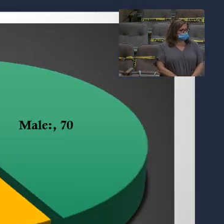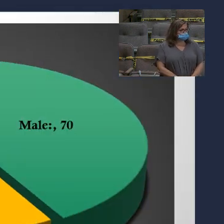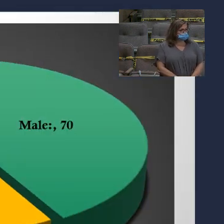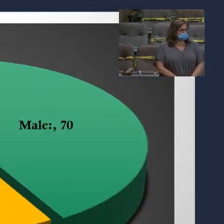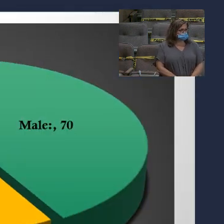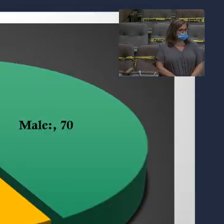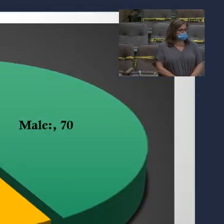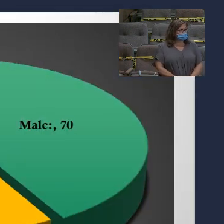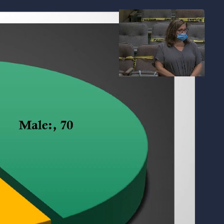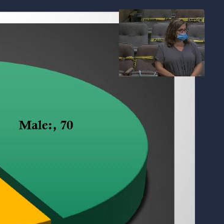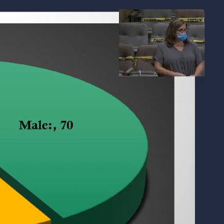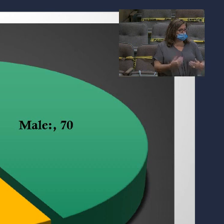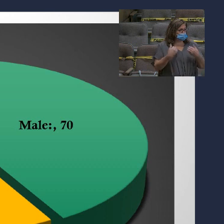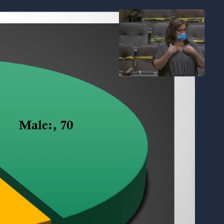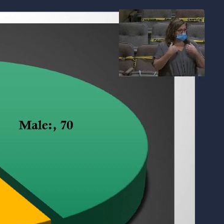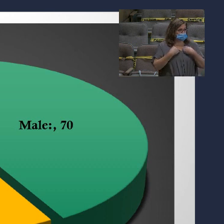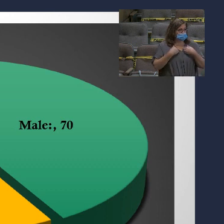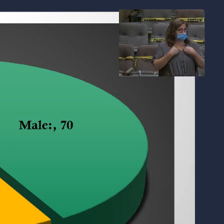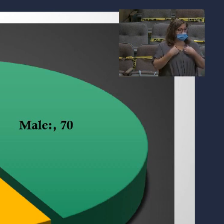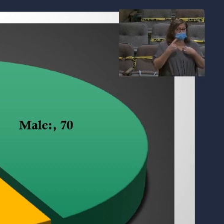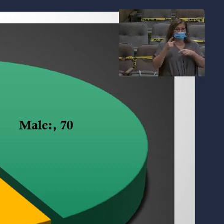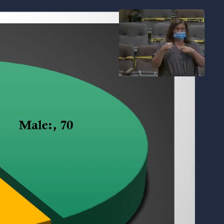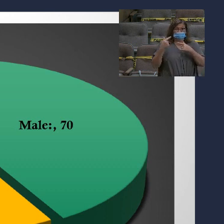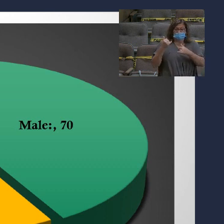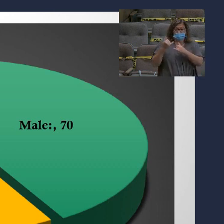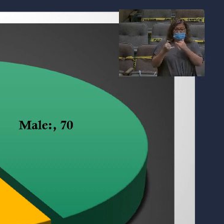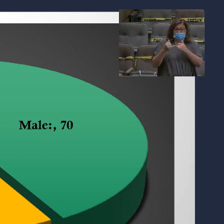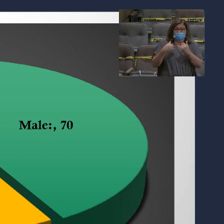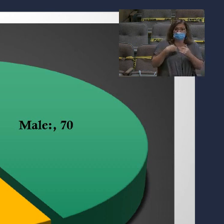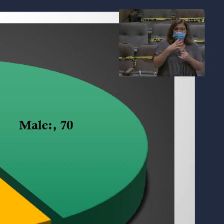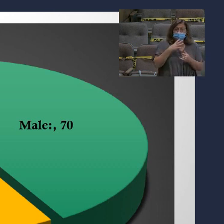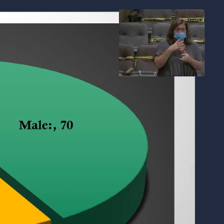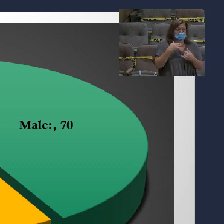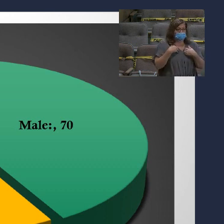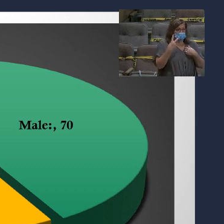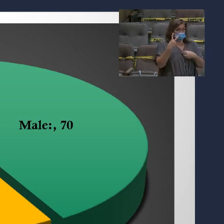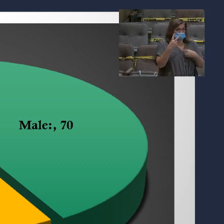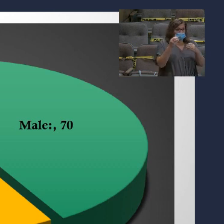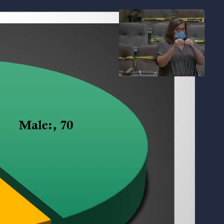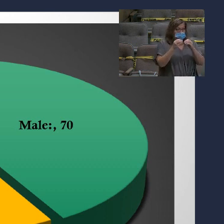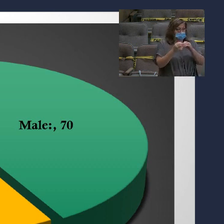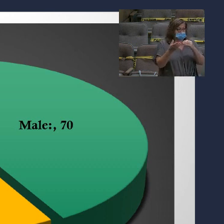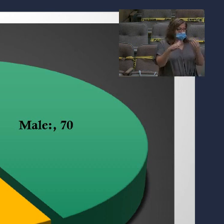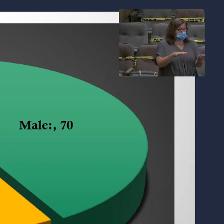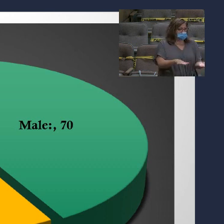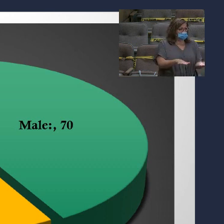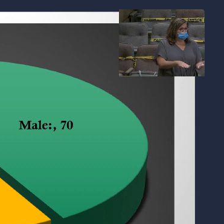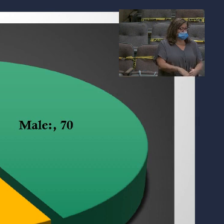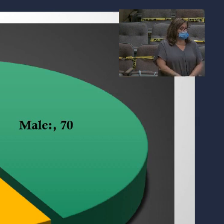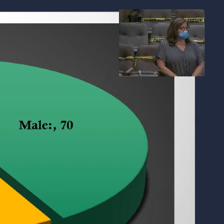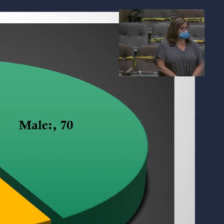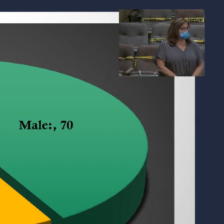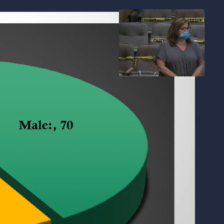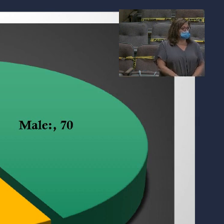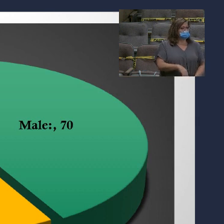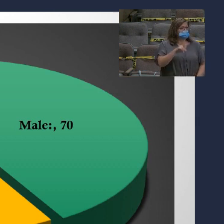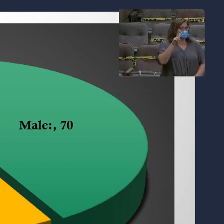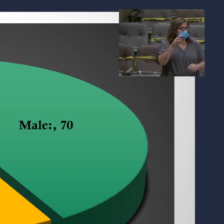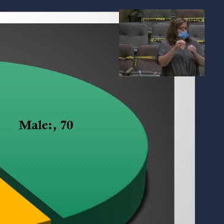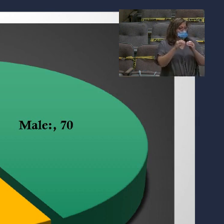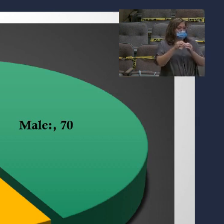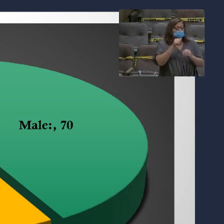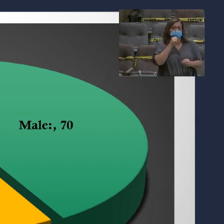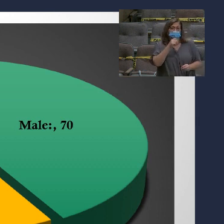we've had 2 more deaths here in Dougherty County since the last presentation that I gave, 2 more females. We